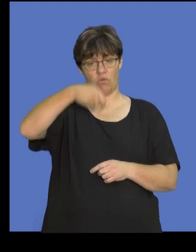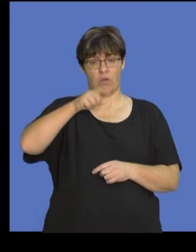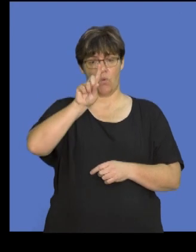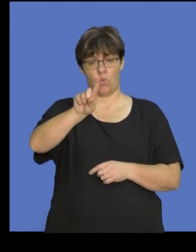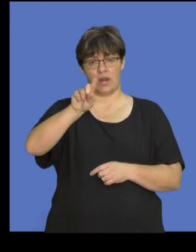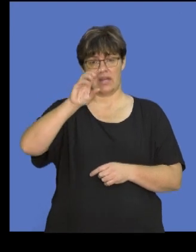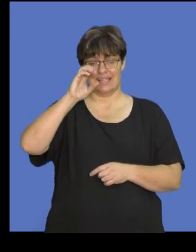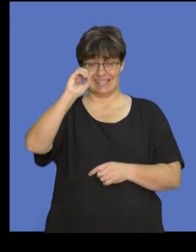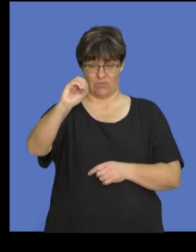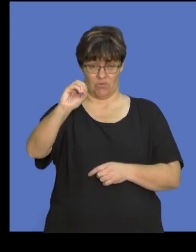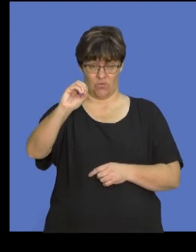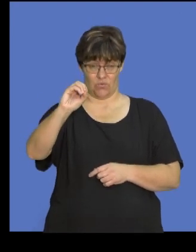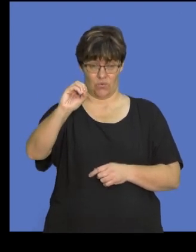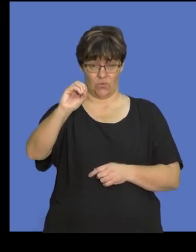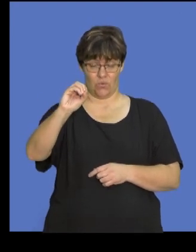of